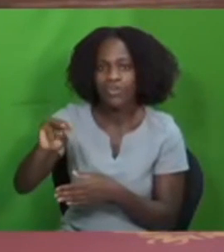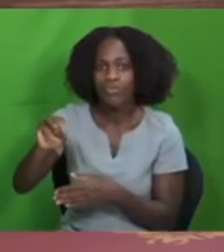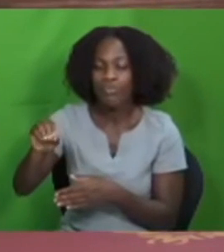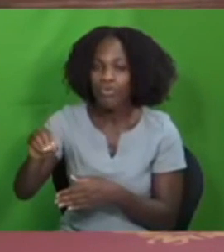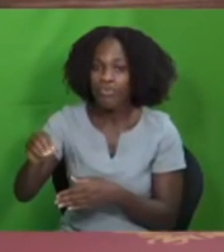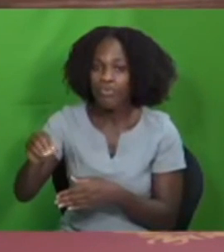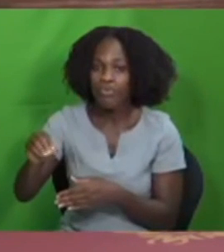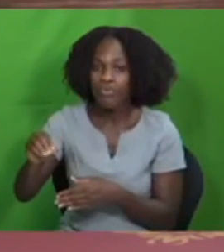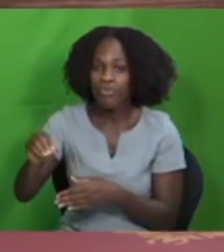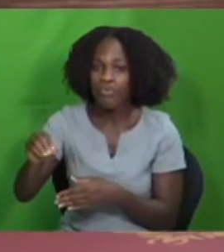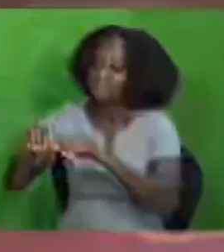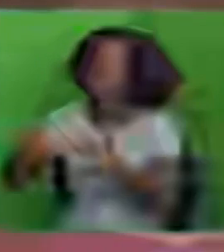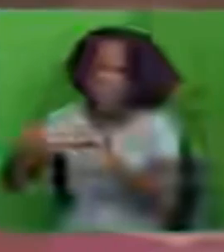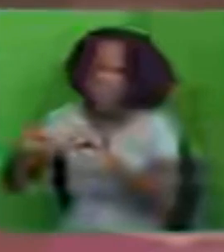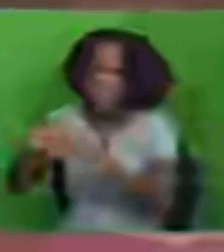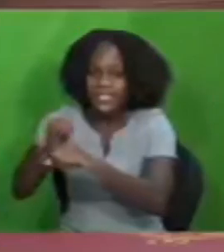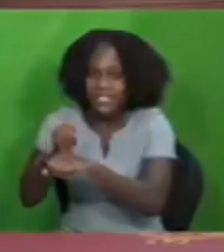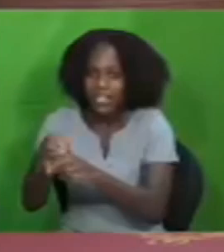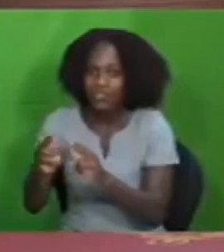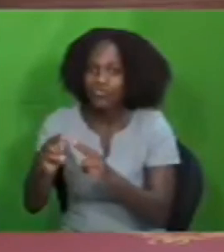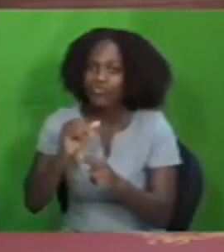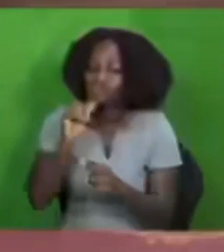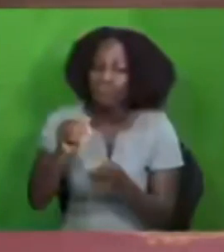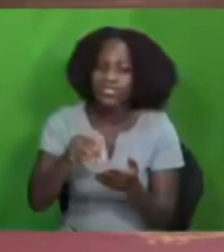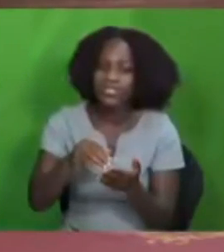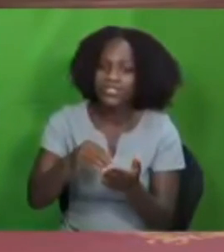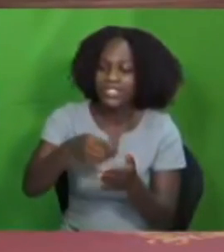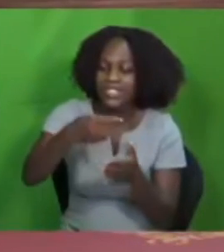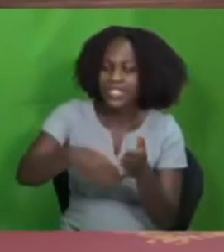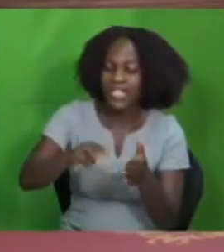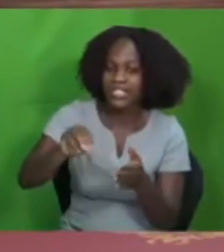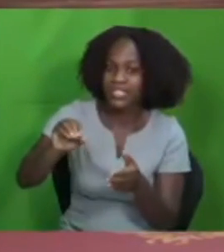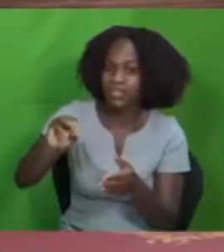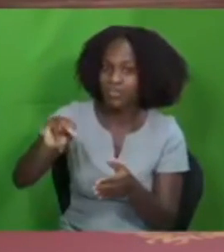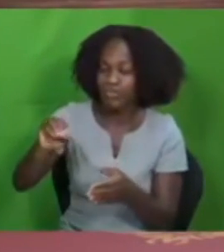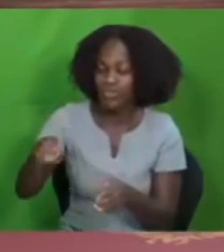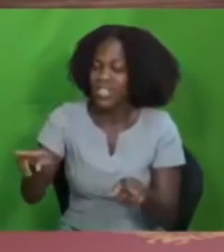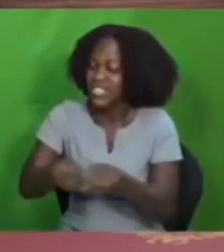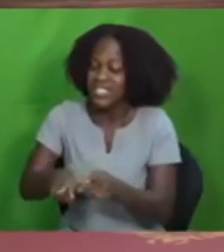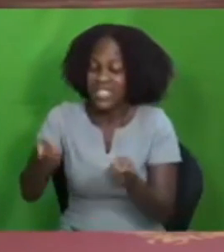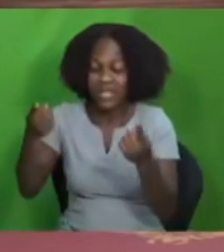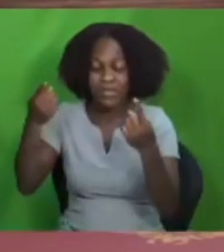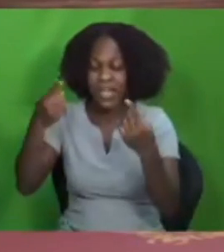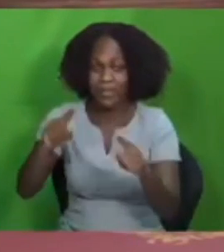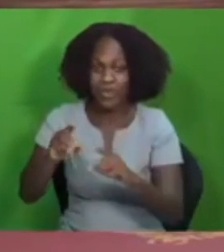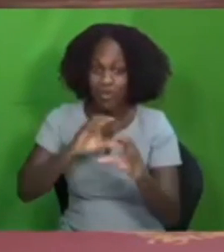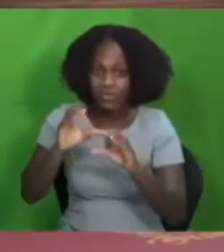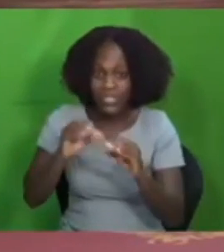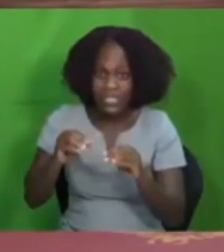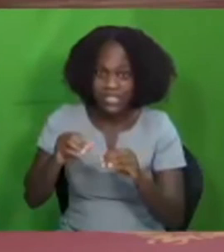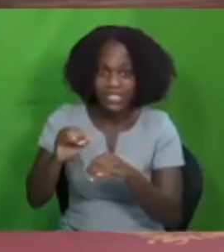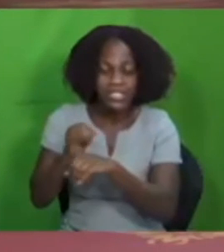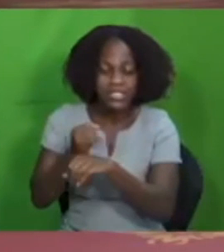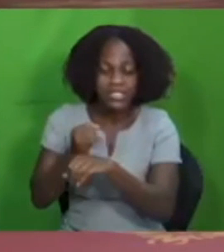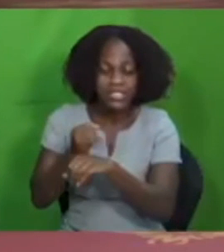Momo. This same claim was made when the communication service tax was being introduced. It has never killed the industry. In fact, the industry